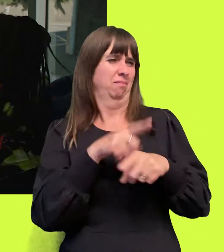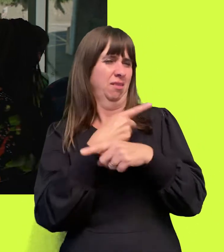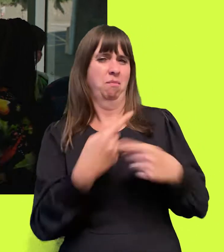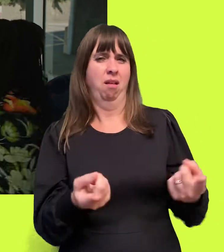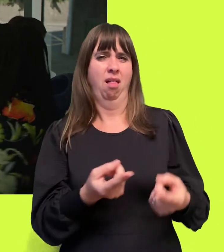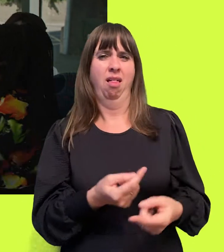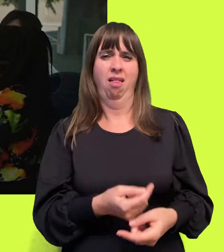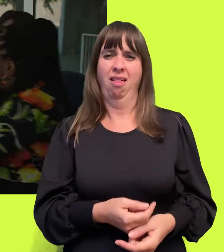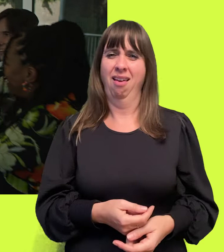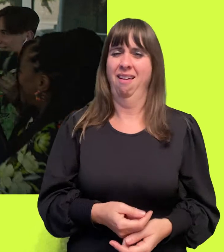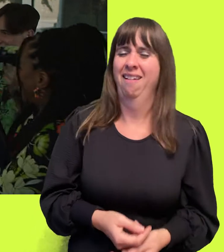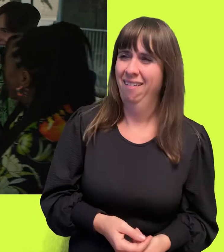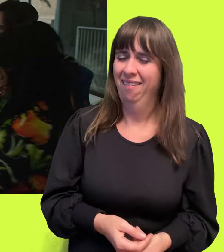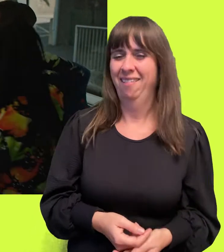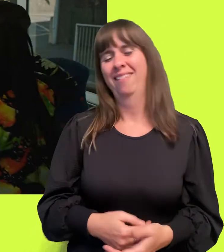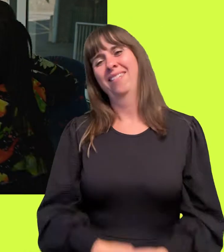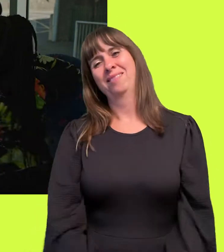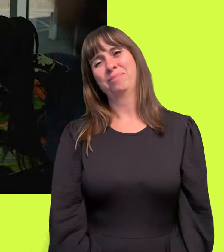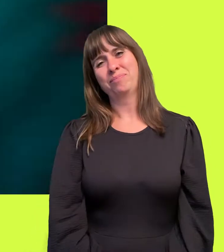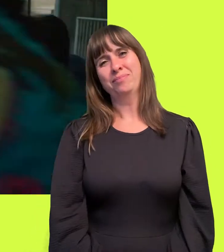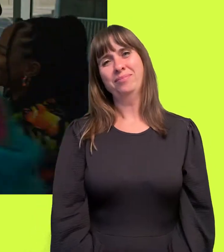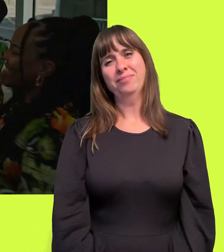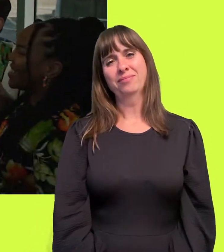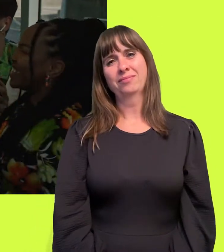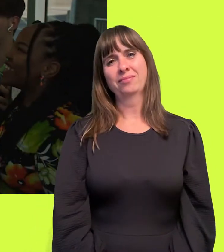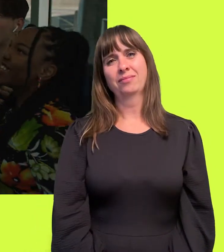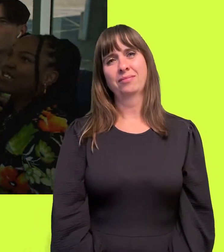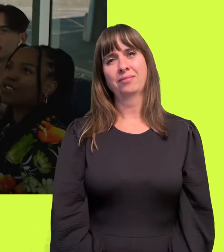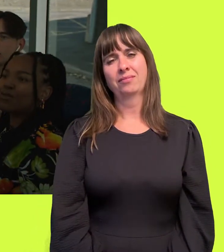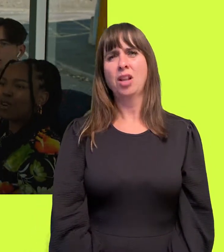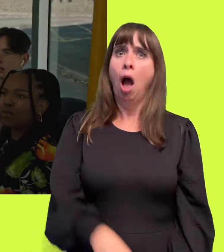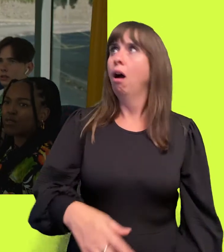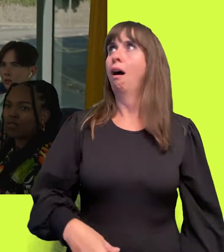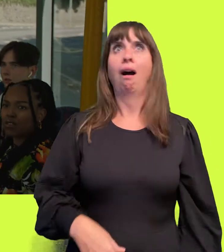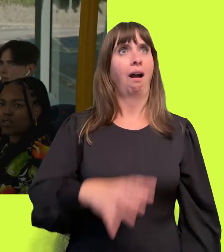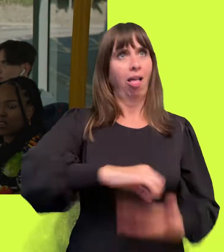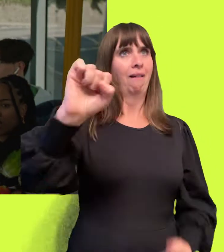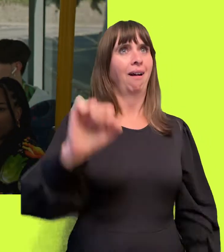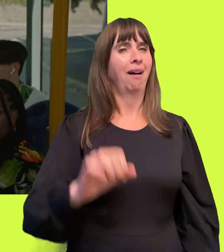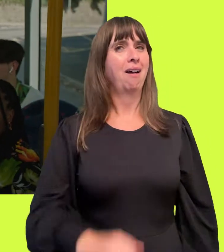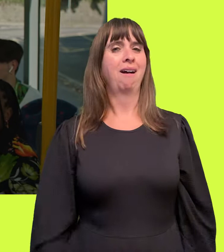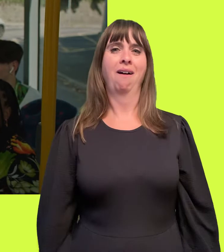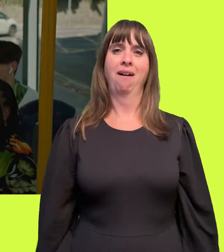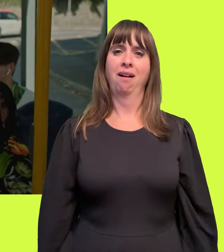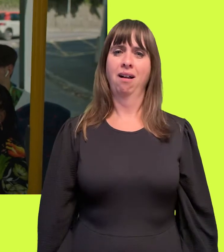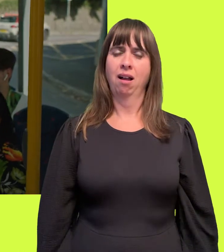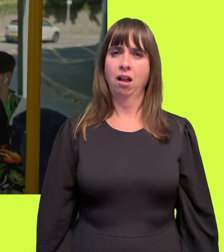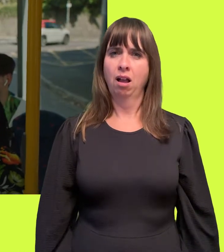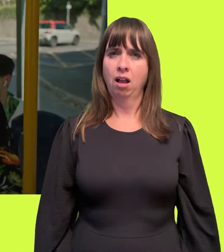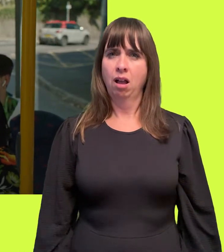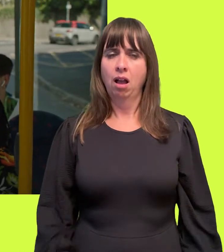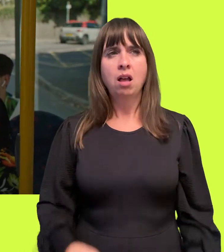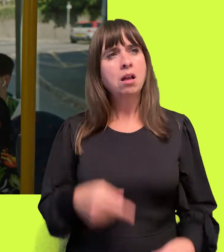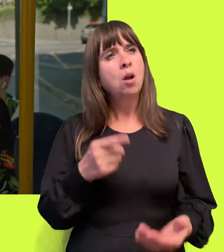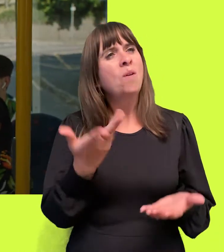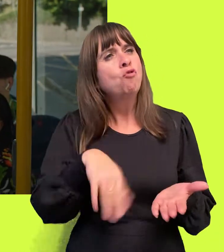out my way. Yeah. What did you say? Can't you hold him? Oh, I see, okay. Llygeision. What?